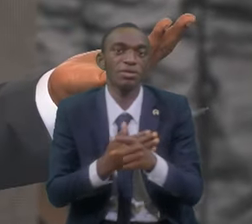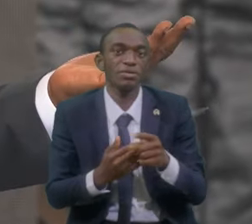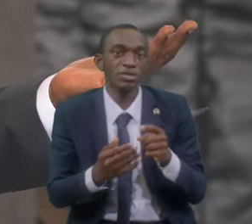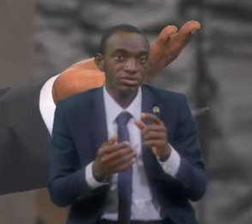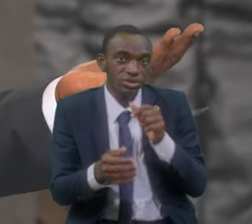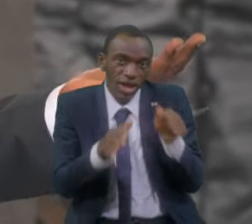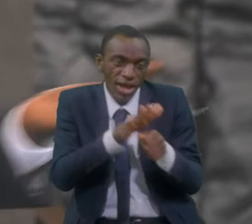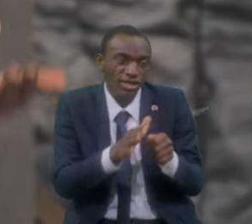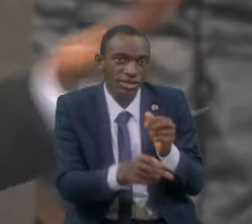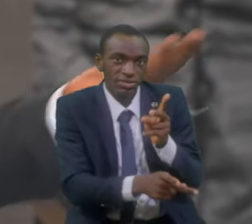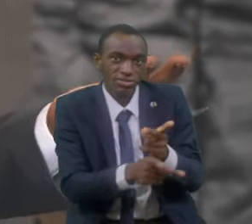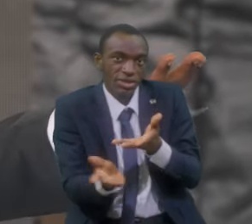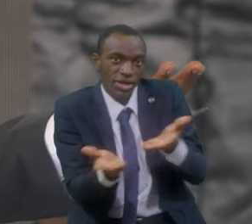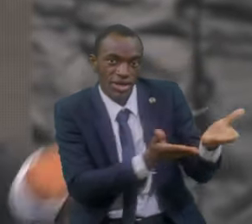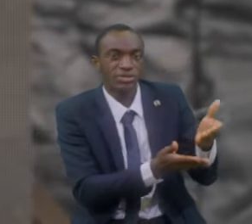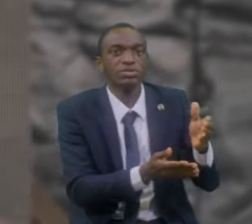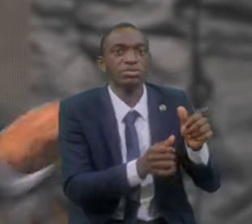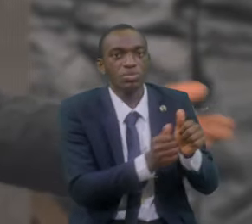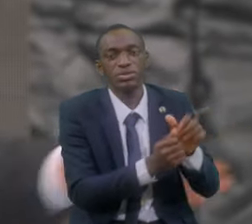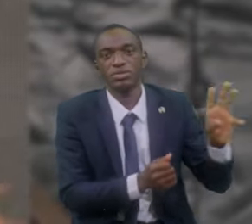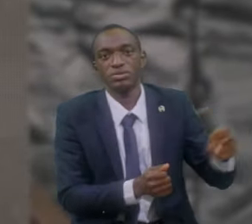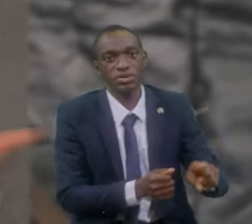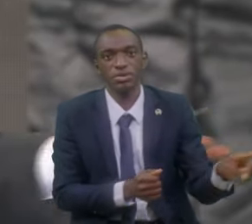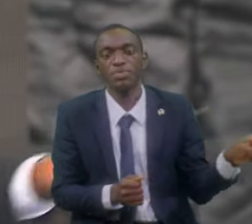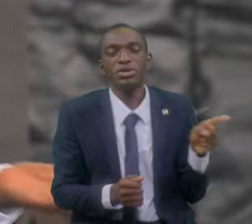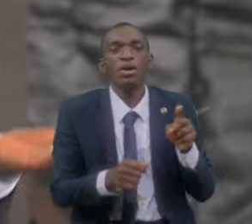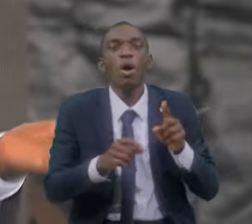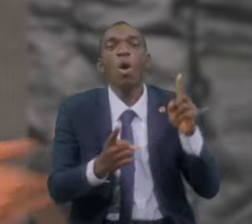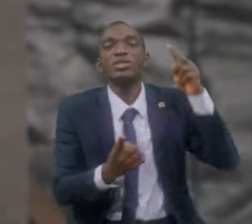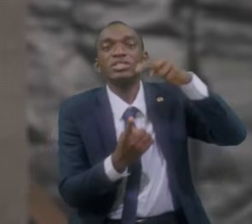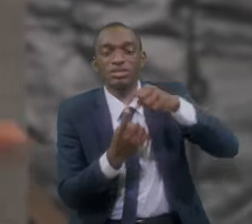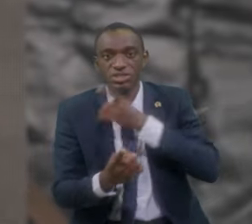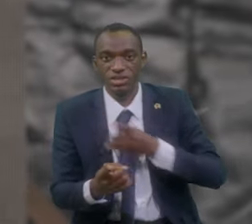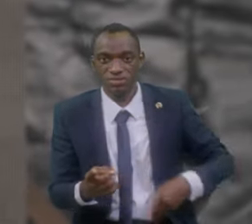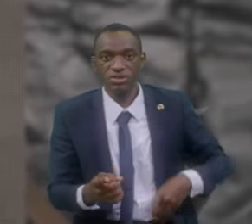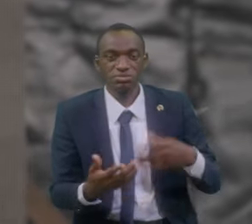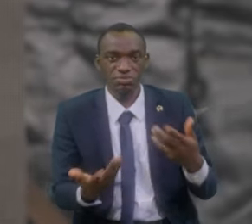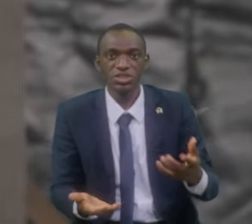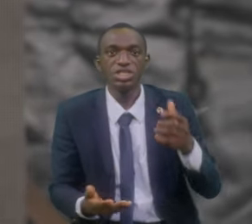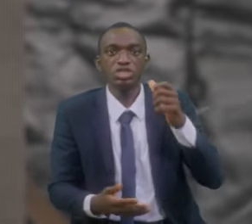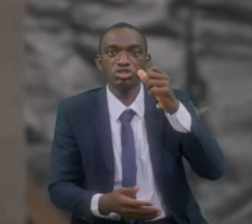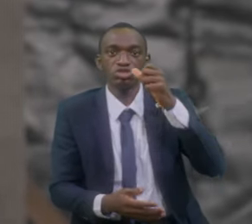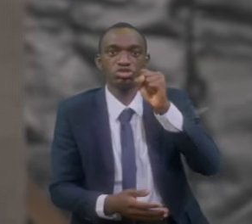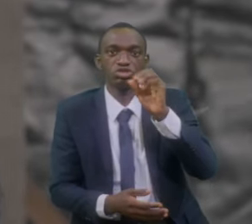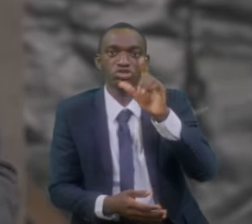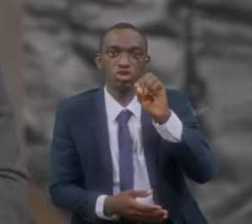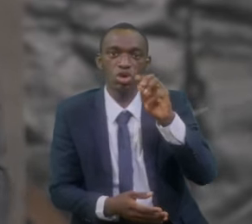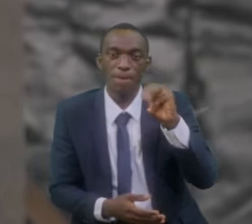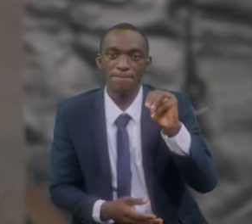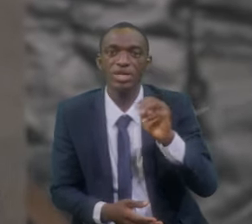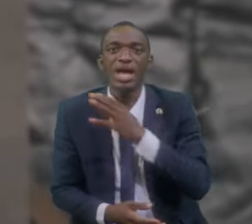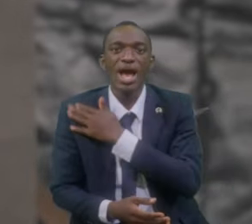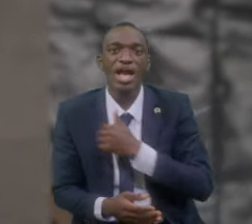Solomon reigned, all the others reigned. It came now to the time of